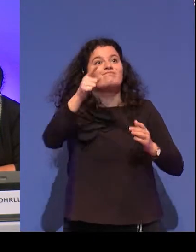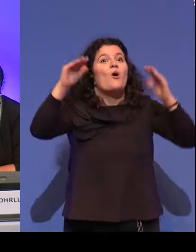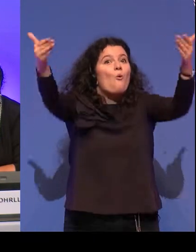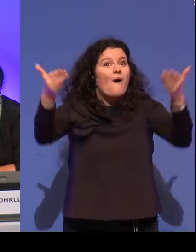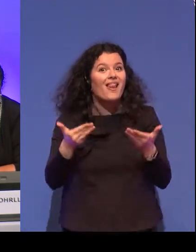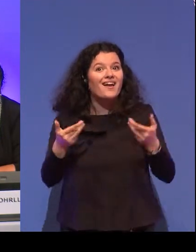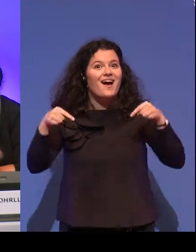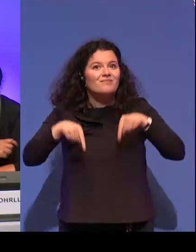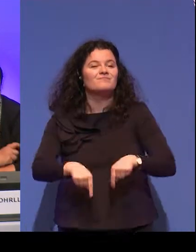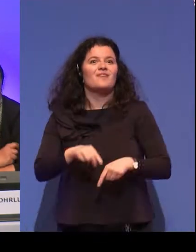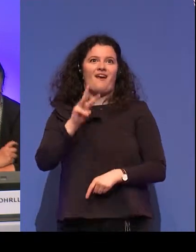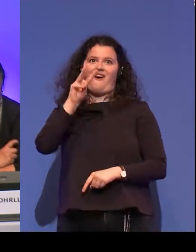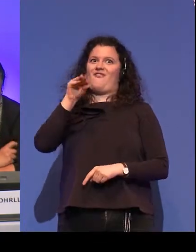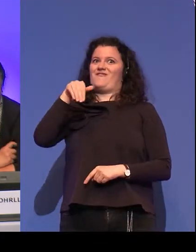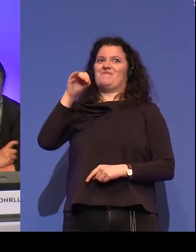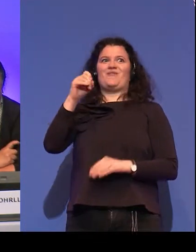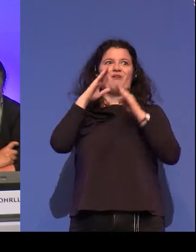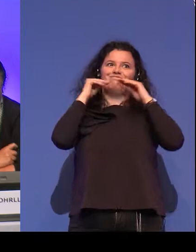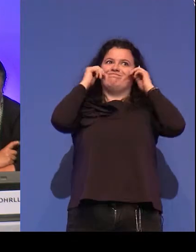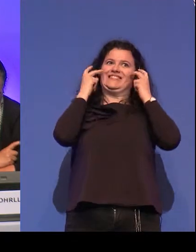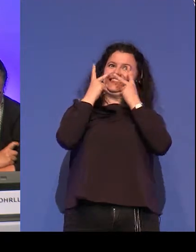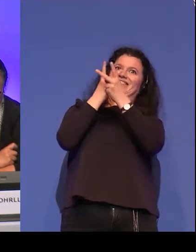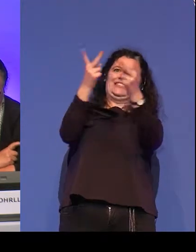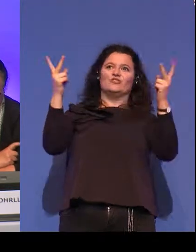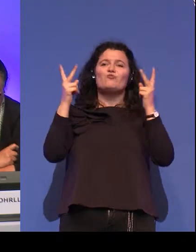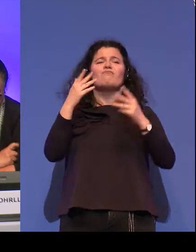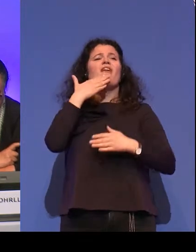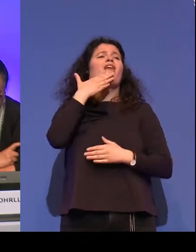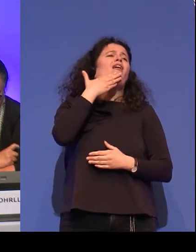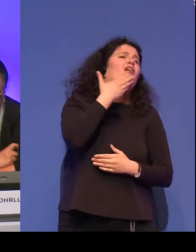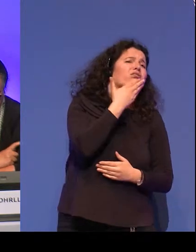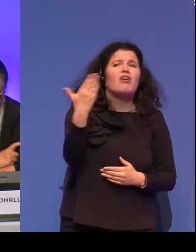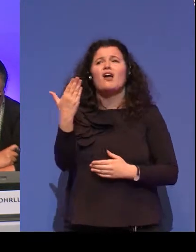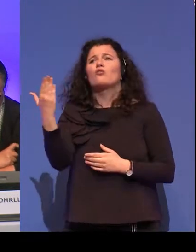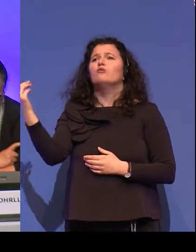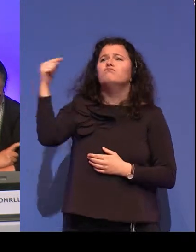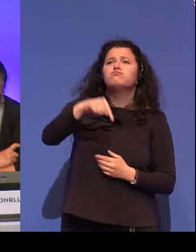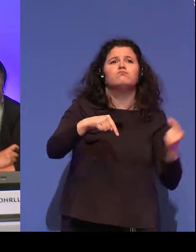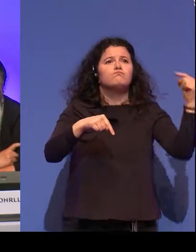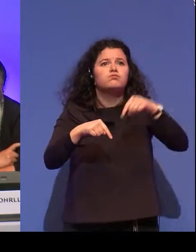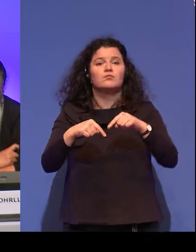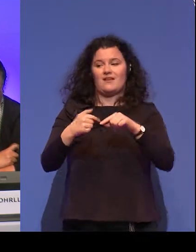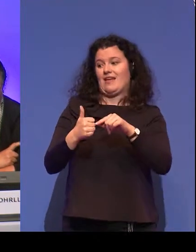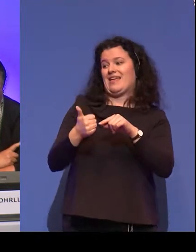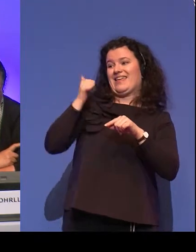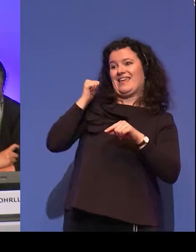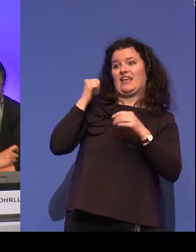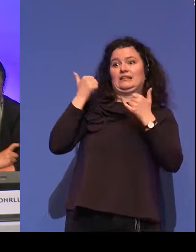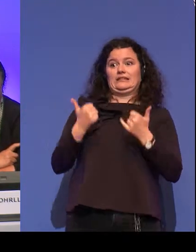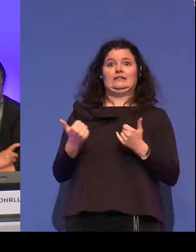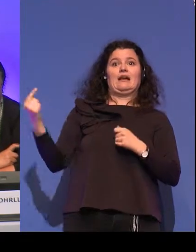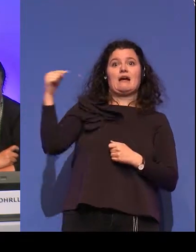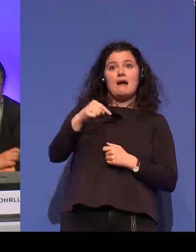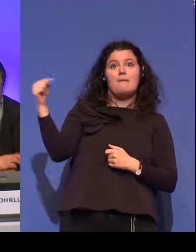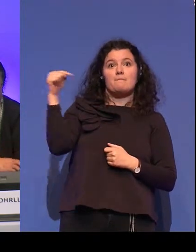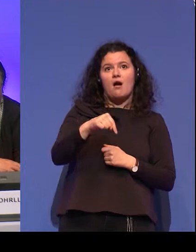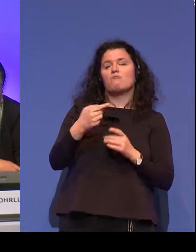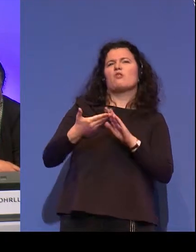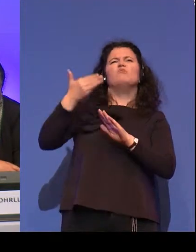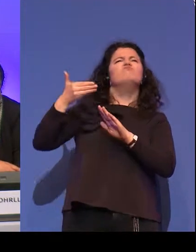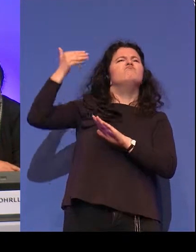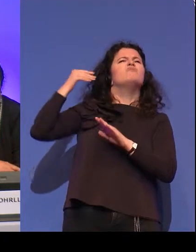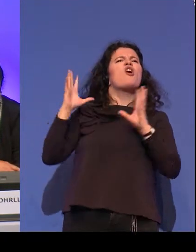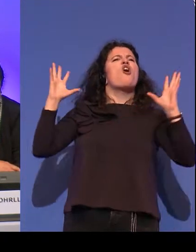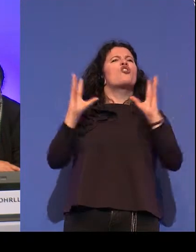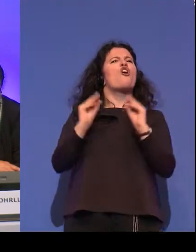behalf of WMO, and thanks for those who participated in the multi-hazard early warning service conferences,